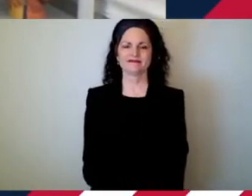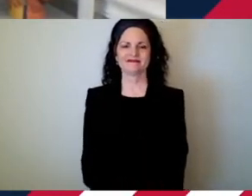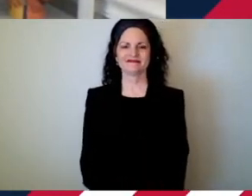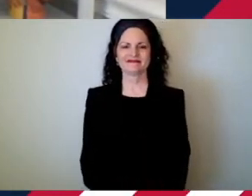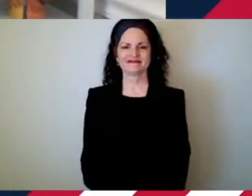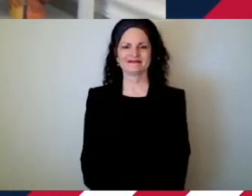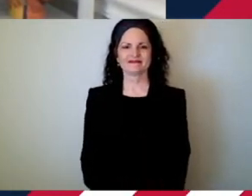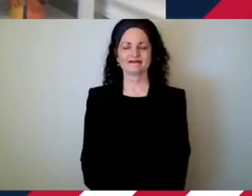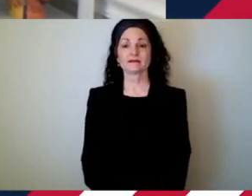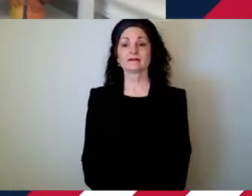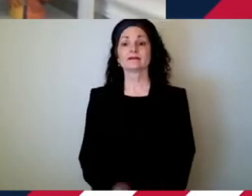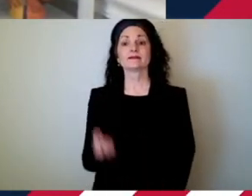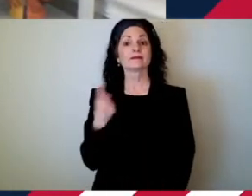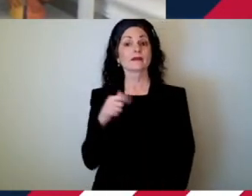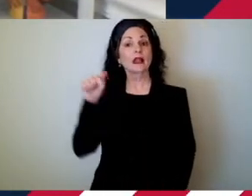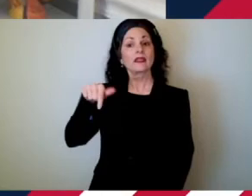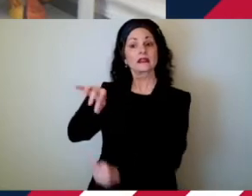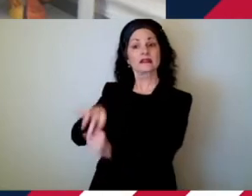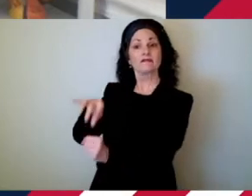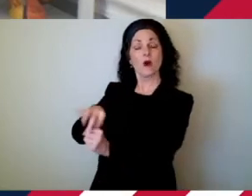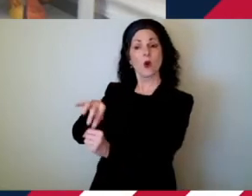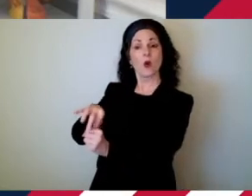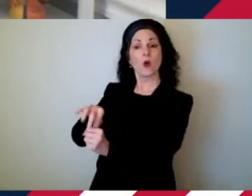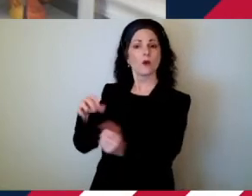This is a vote on convention.